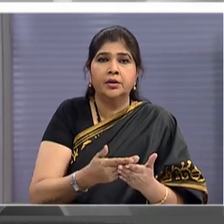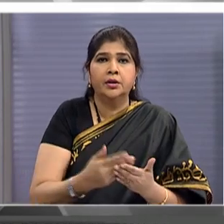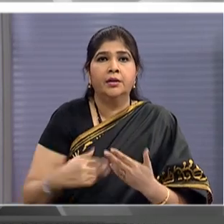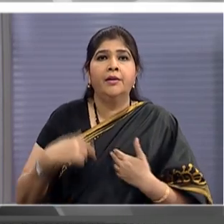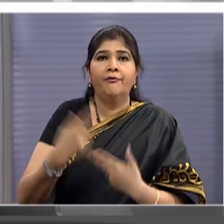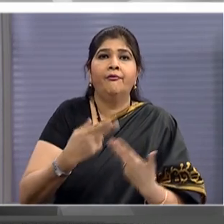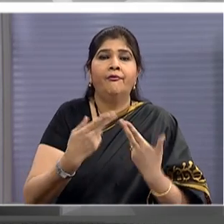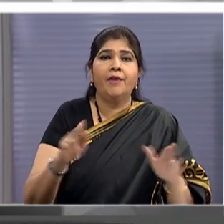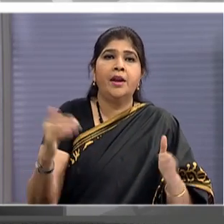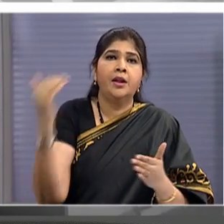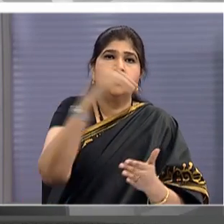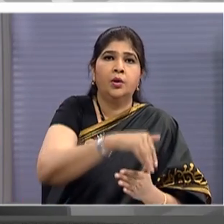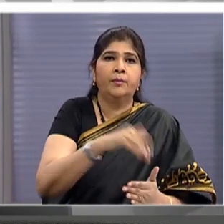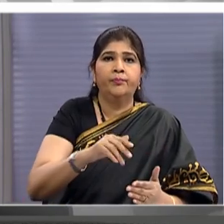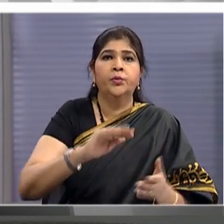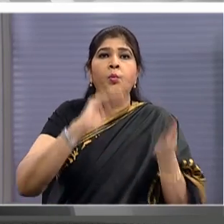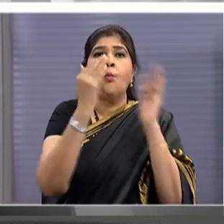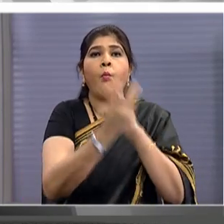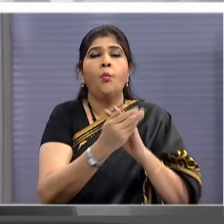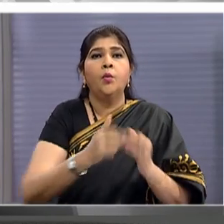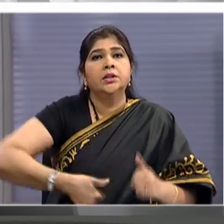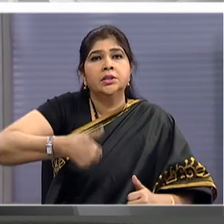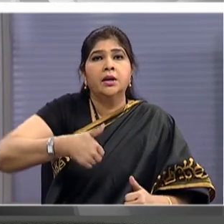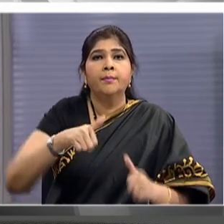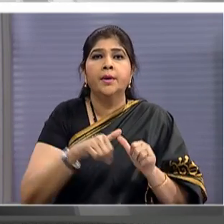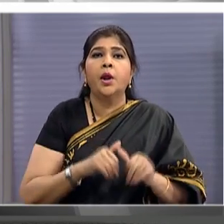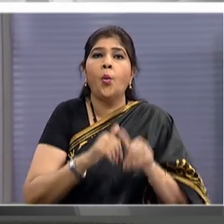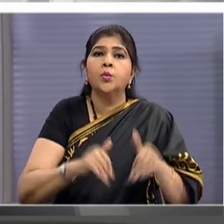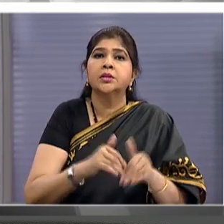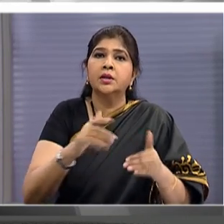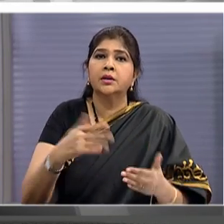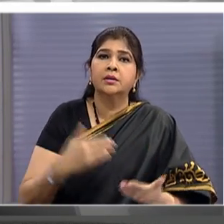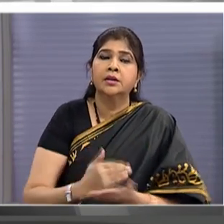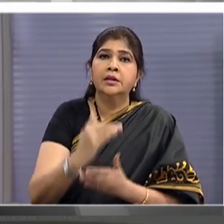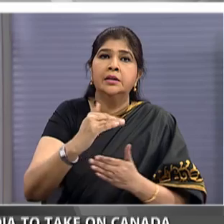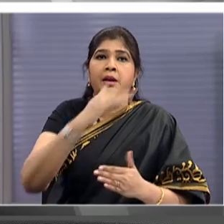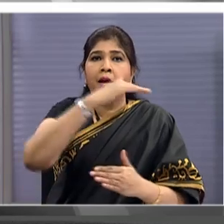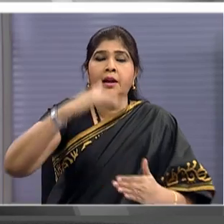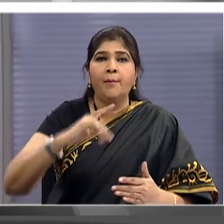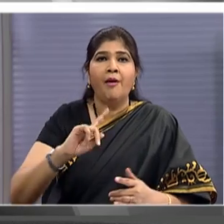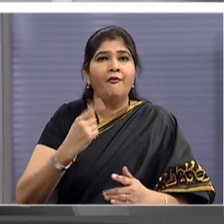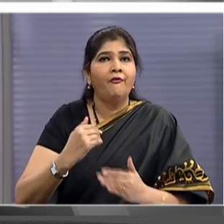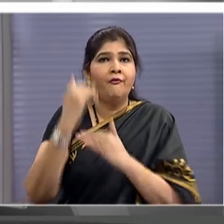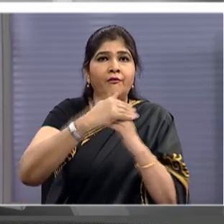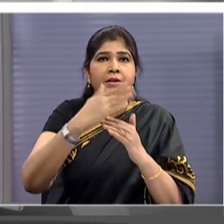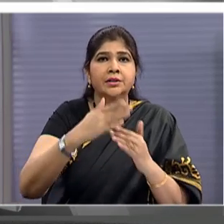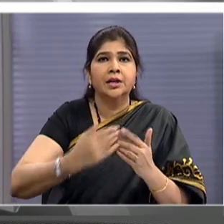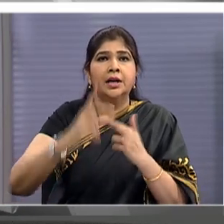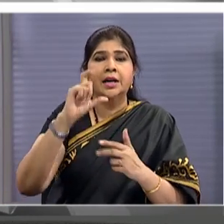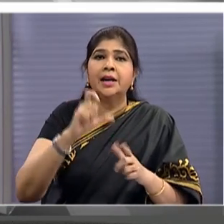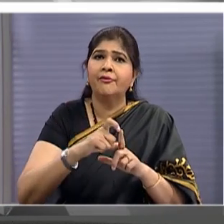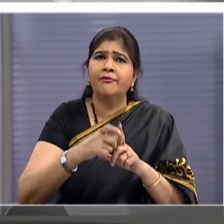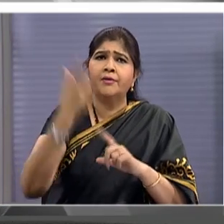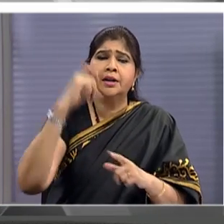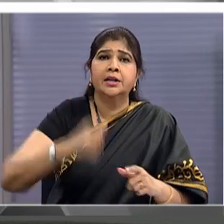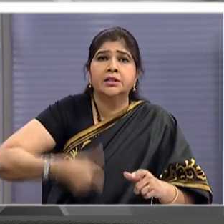the finals. World champions Australia are leading the table at present, with defending champions New Zealand at second. In